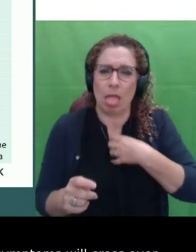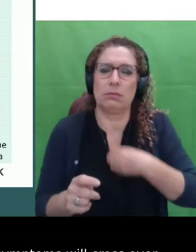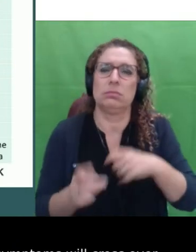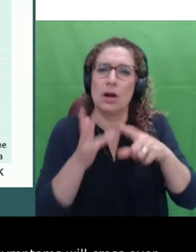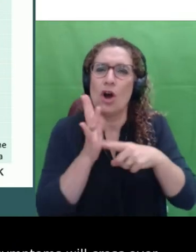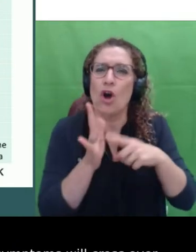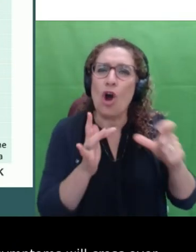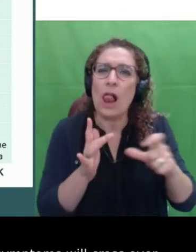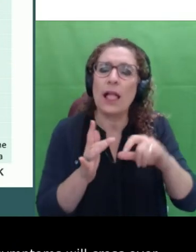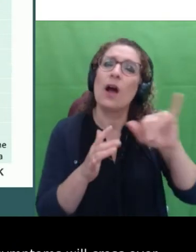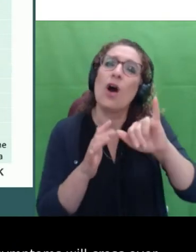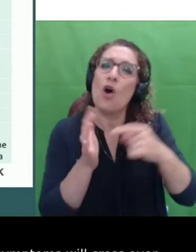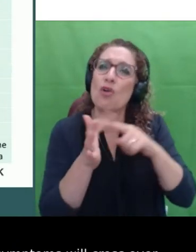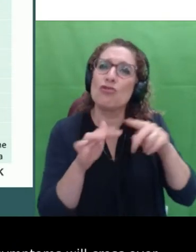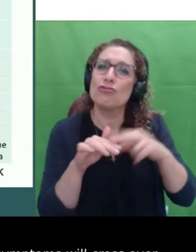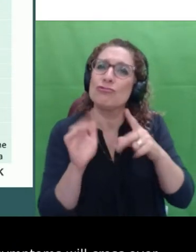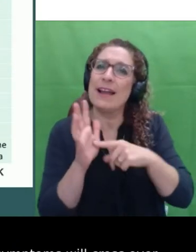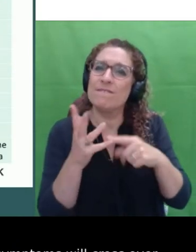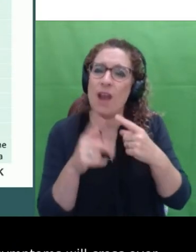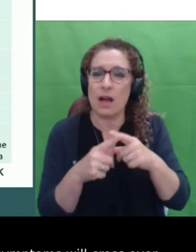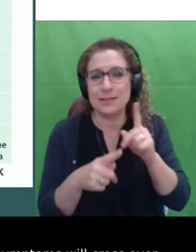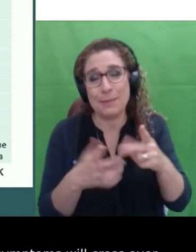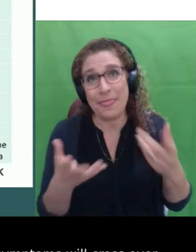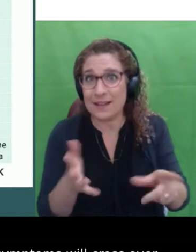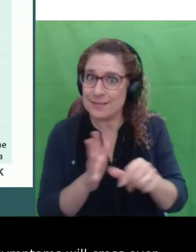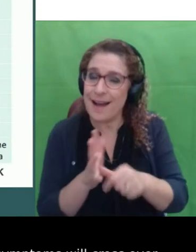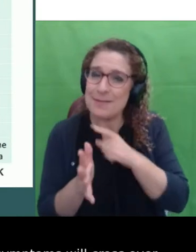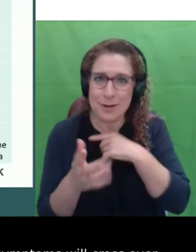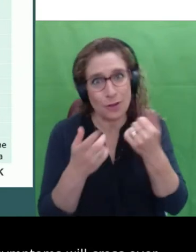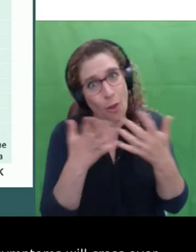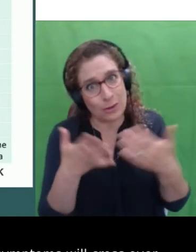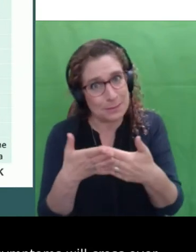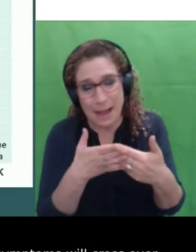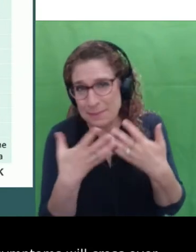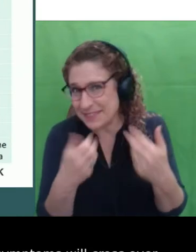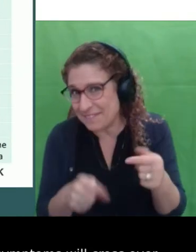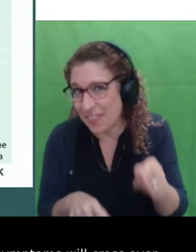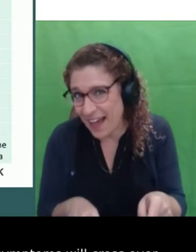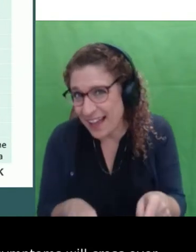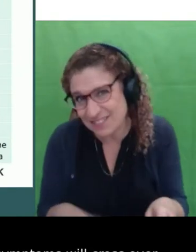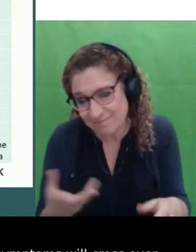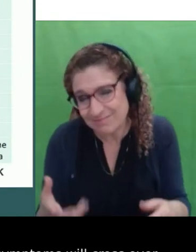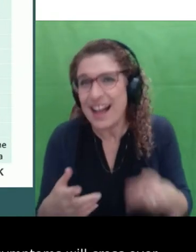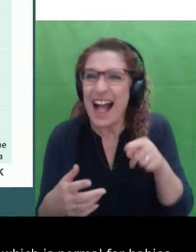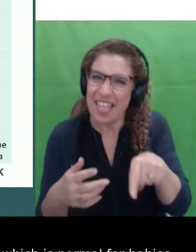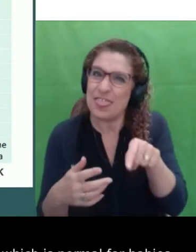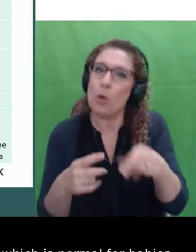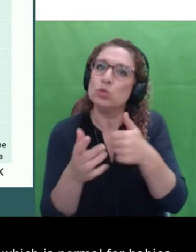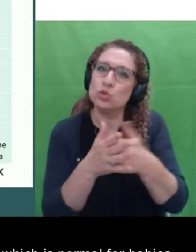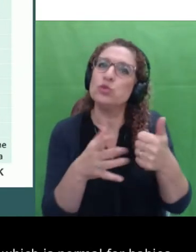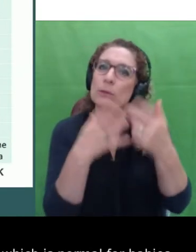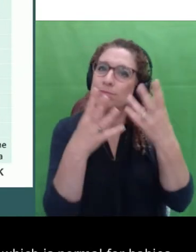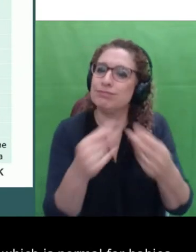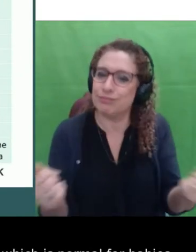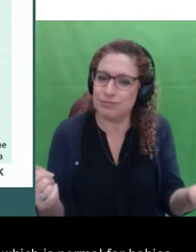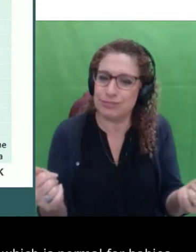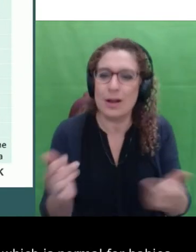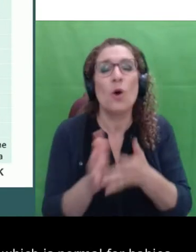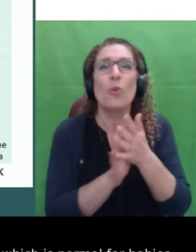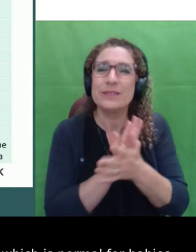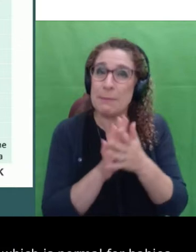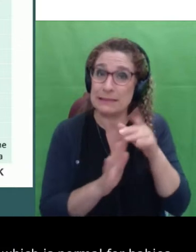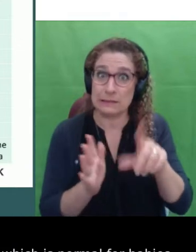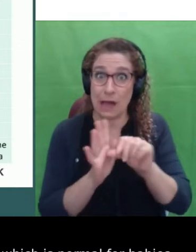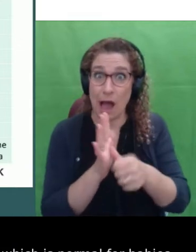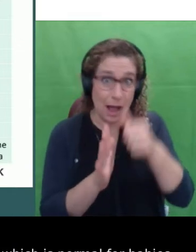normal for babies over 50 percent of infants will experience them and they will improve with time and so it can be hard to work out